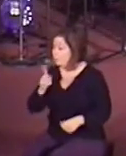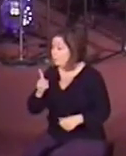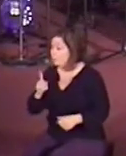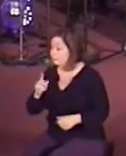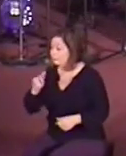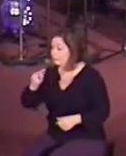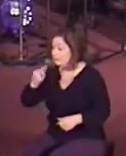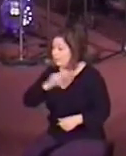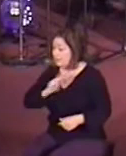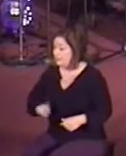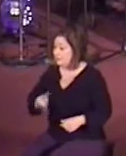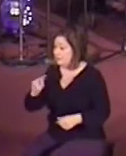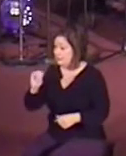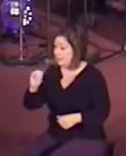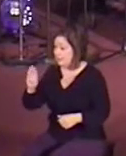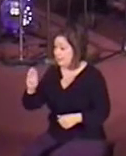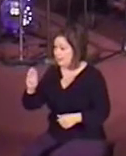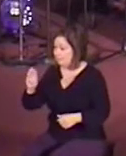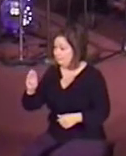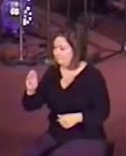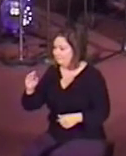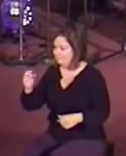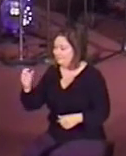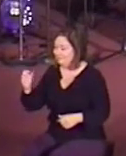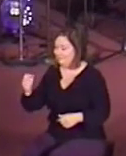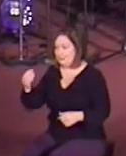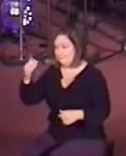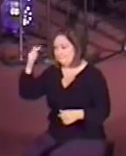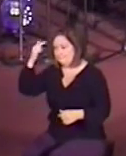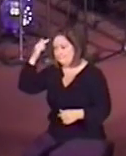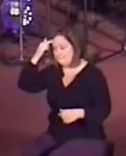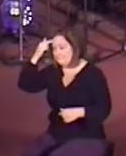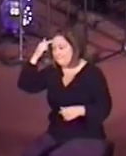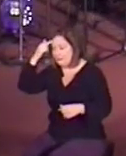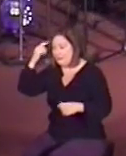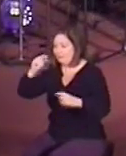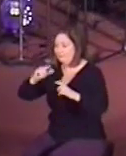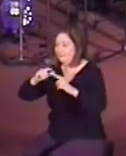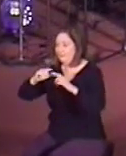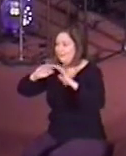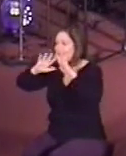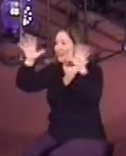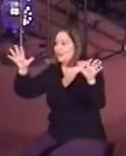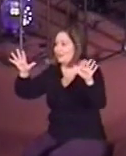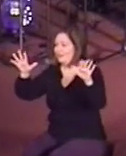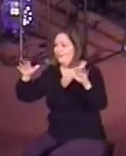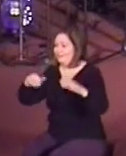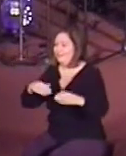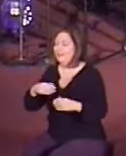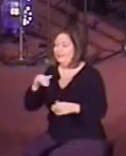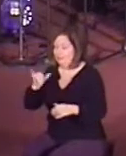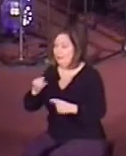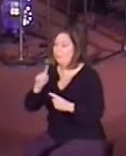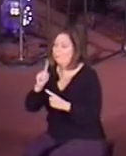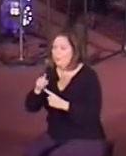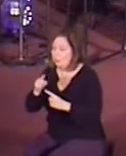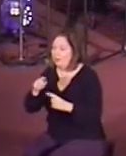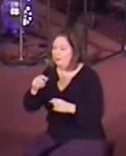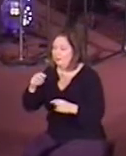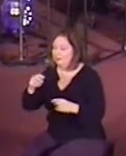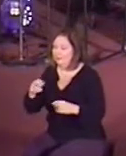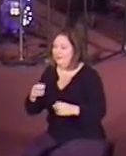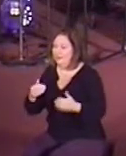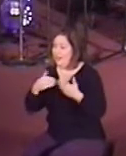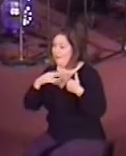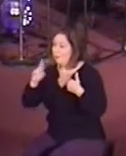he came to his mind when he saw the truth about God, and then he was able to see the truth about himself. He came to